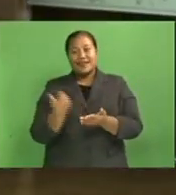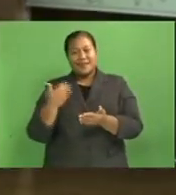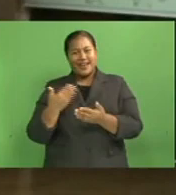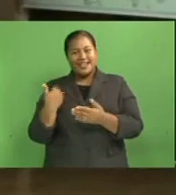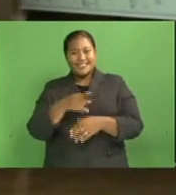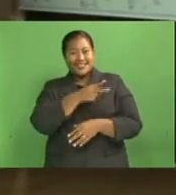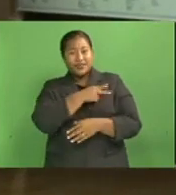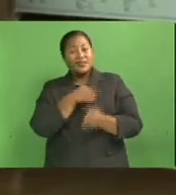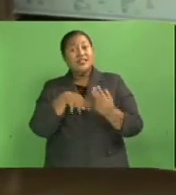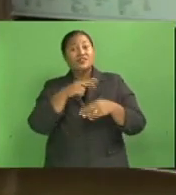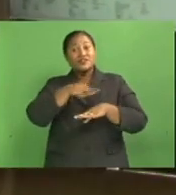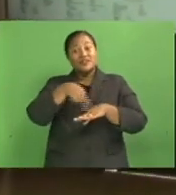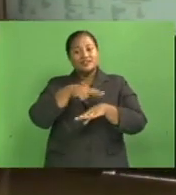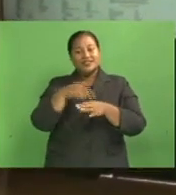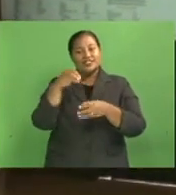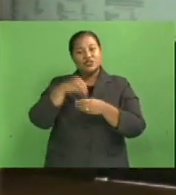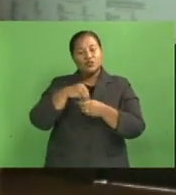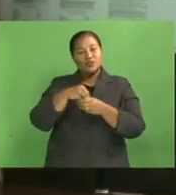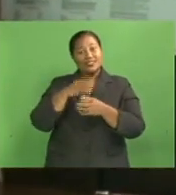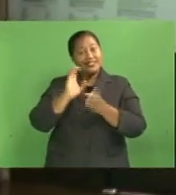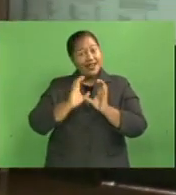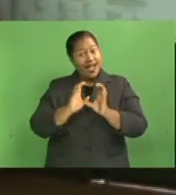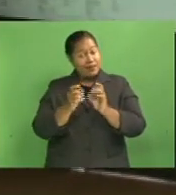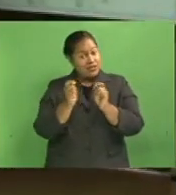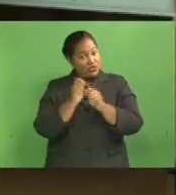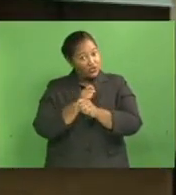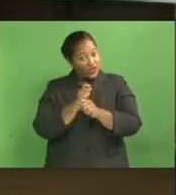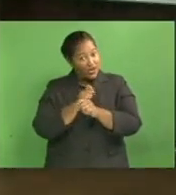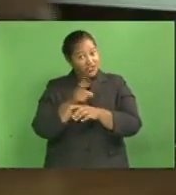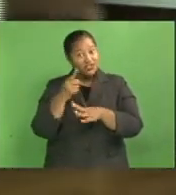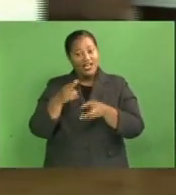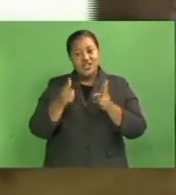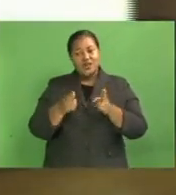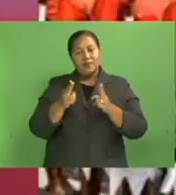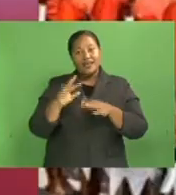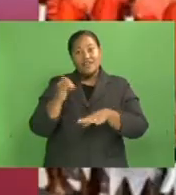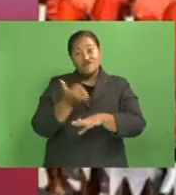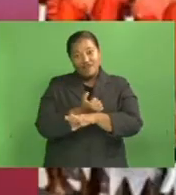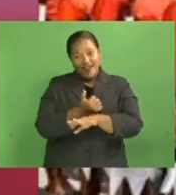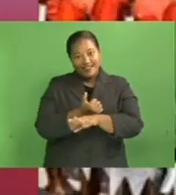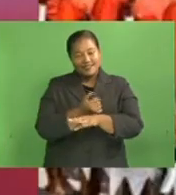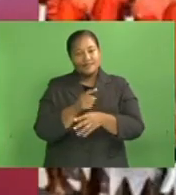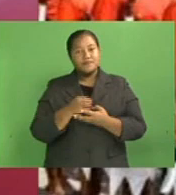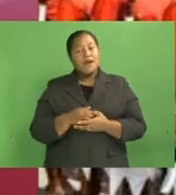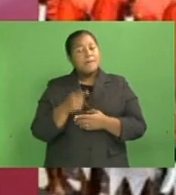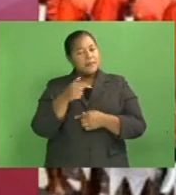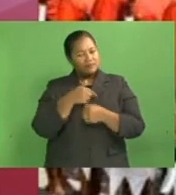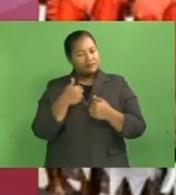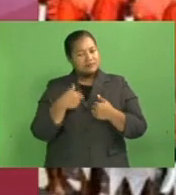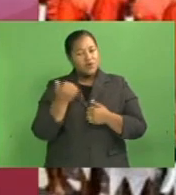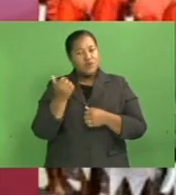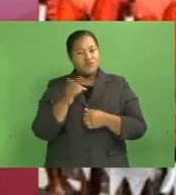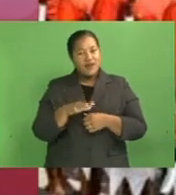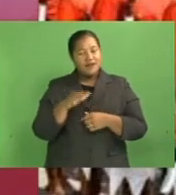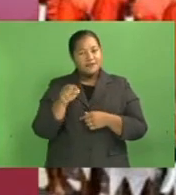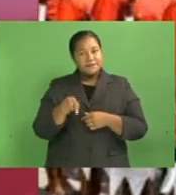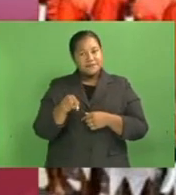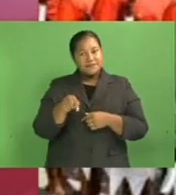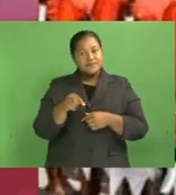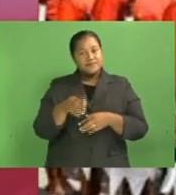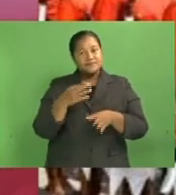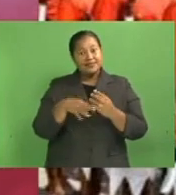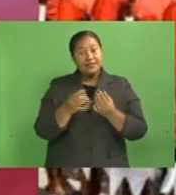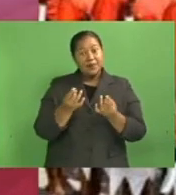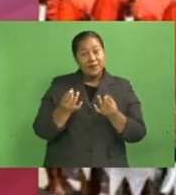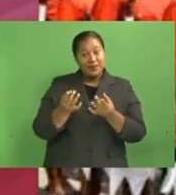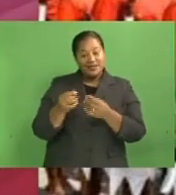which includes climate change, cybersecurity threats, human and drug trafficking. I have already In